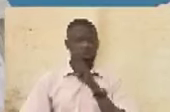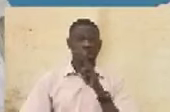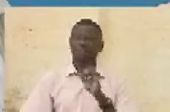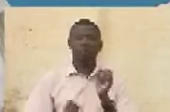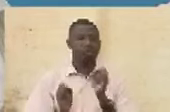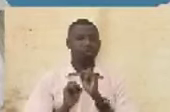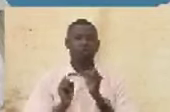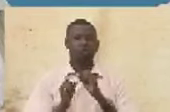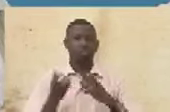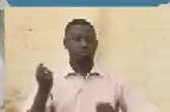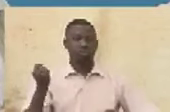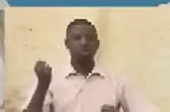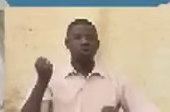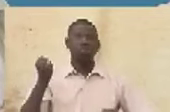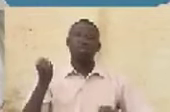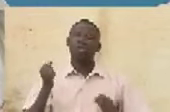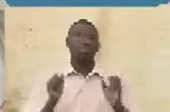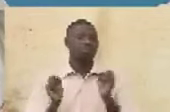any guns.